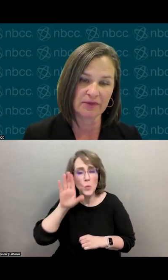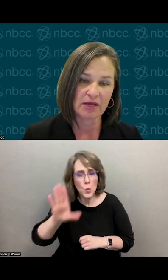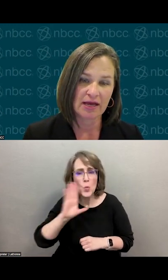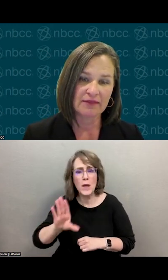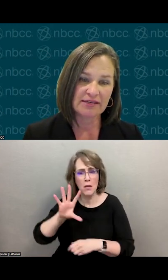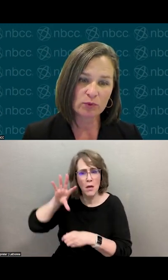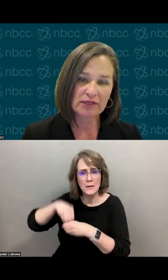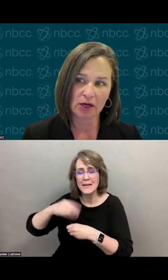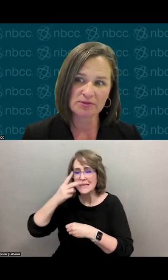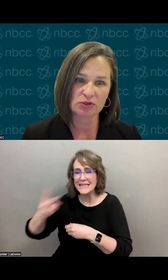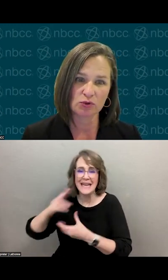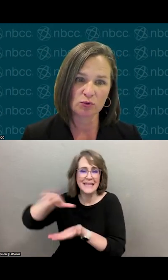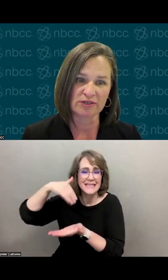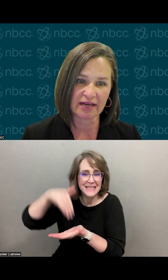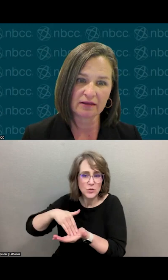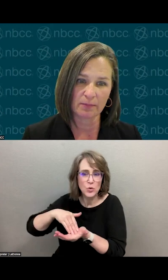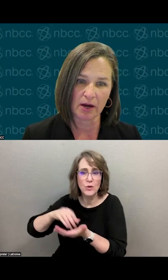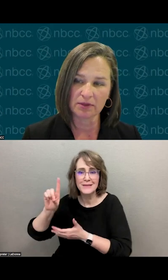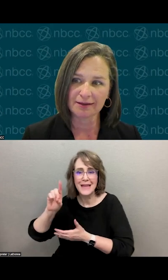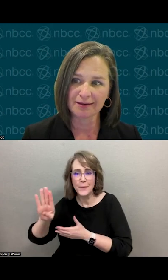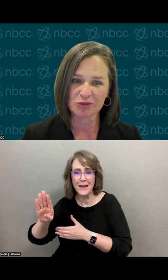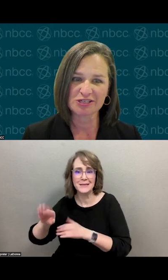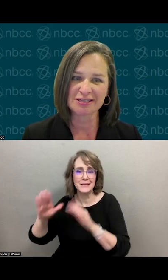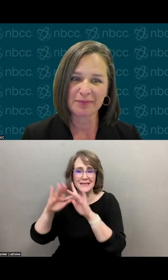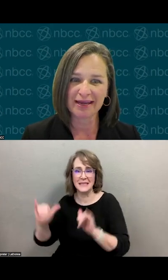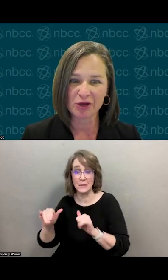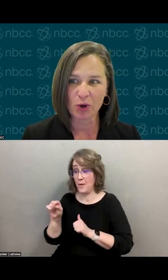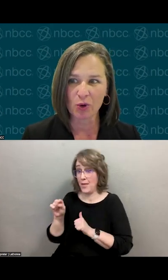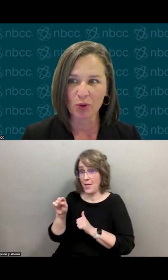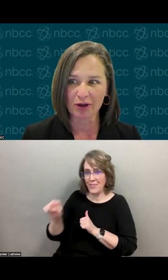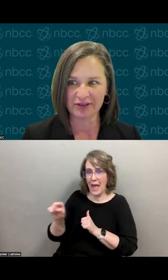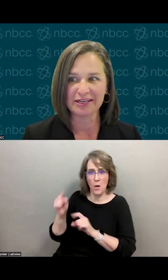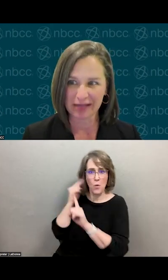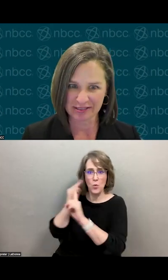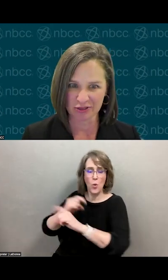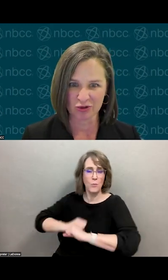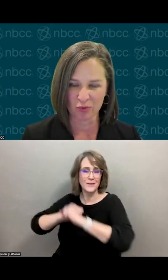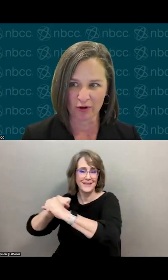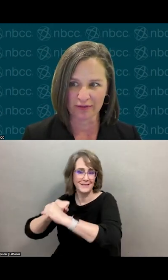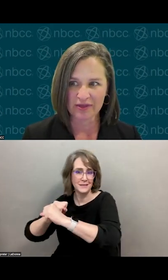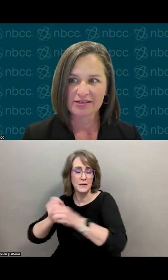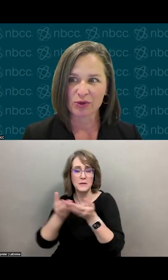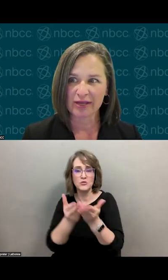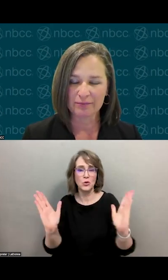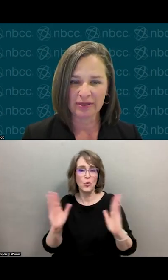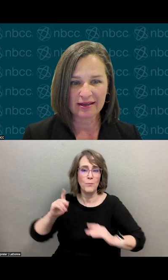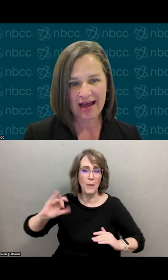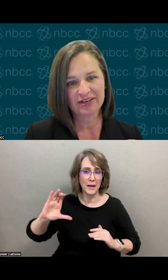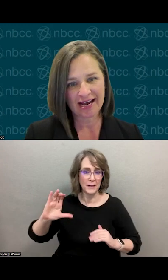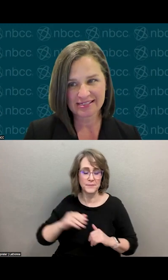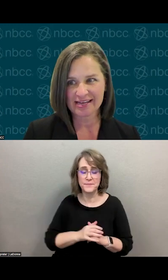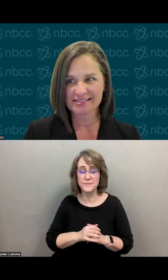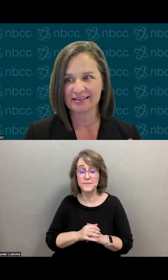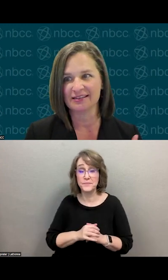system. And this really helps to protect the public, which is the main goal of any licensure board. So